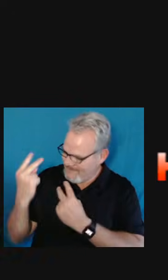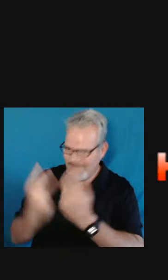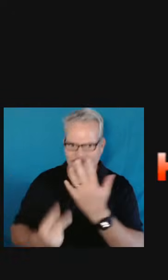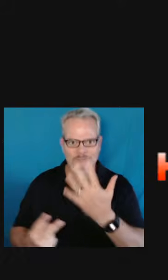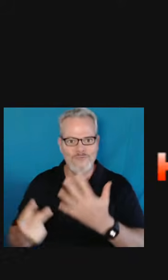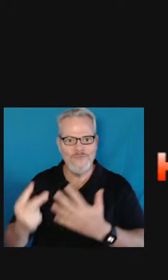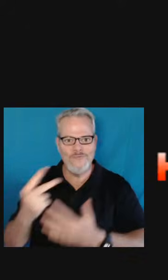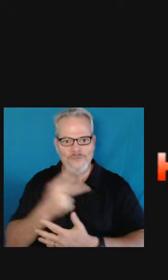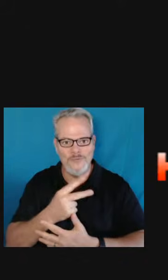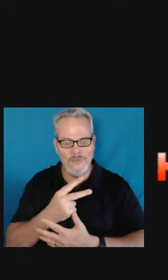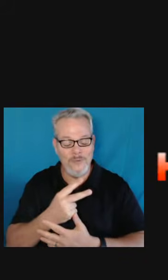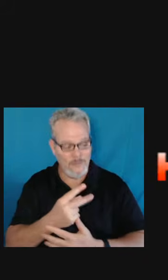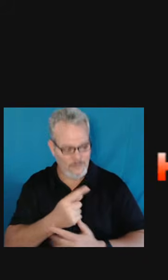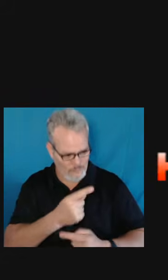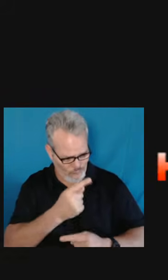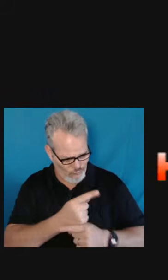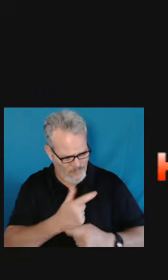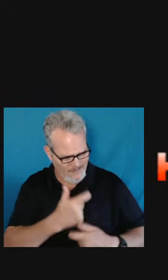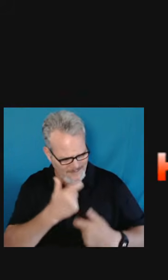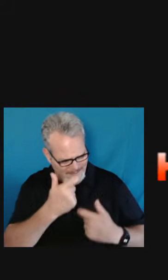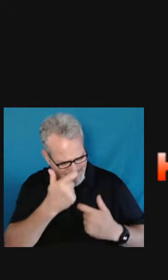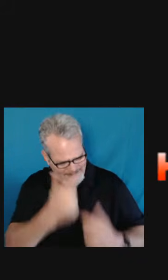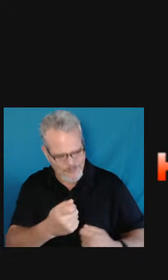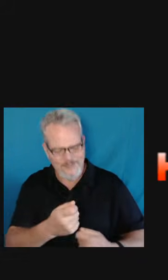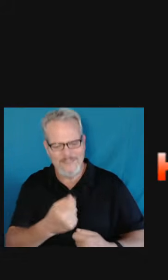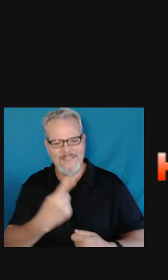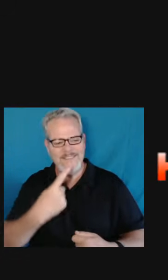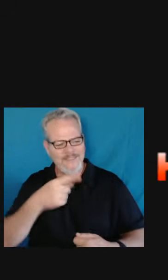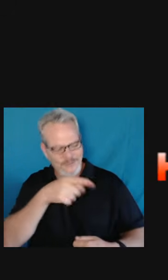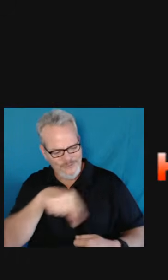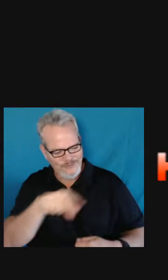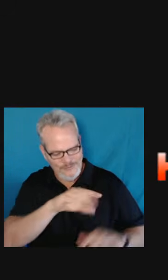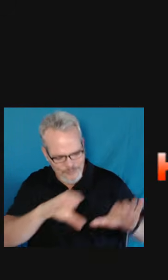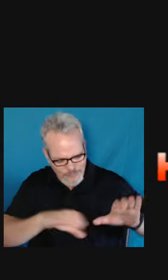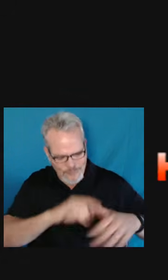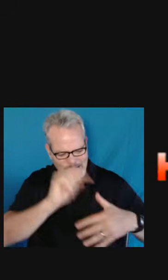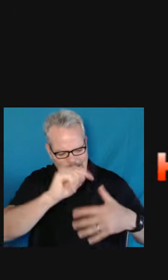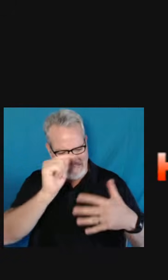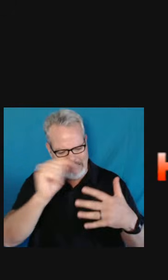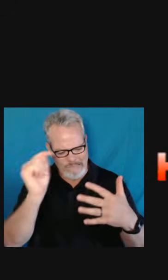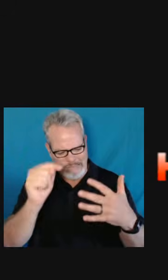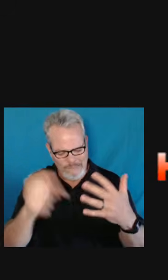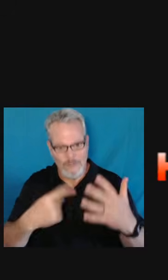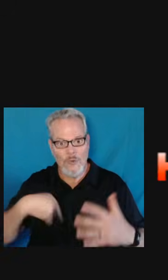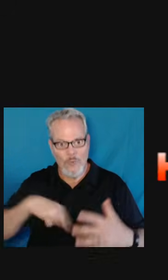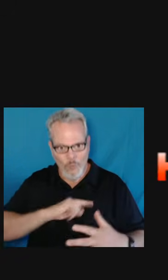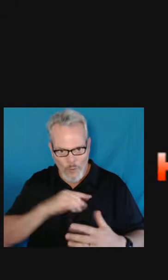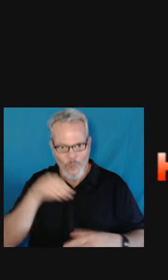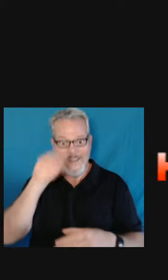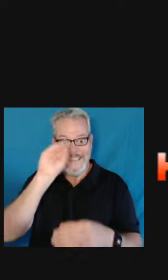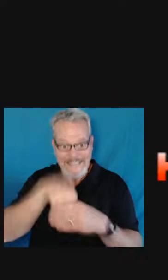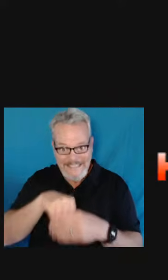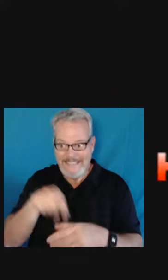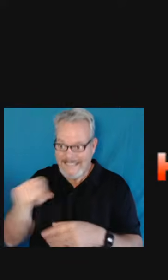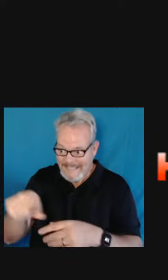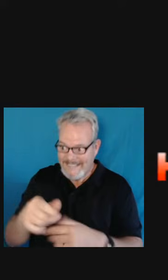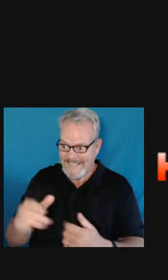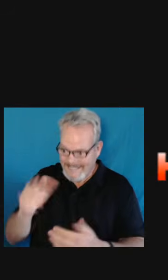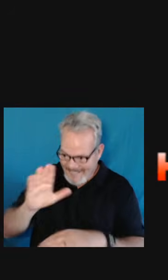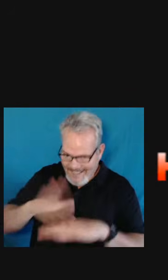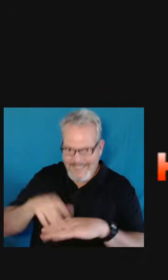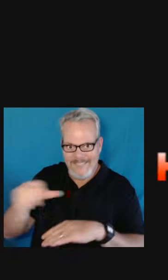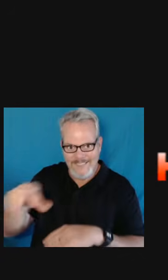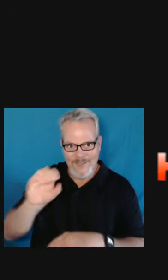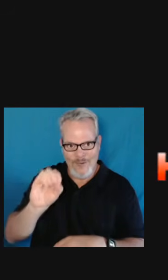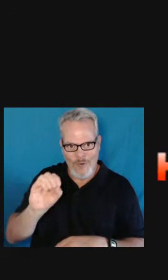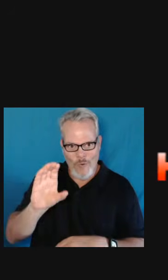side note there. Give you guys a little preview of like all the various factors at play here. We were in Ocean View, and the Tephra closed the